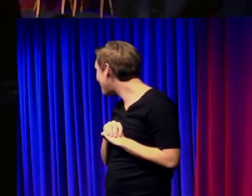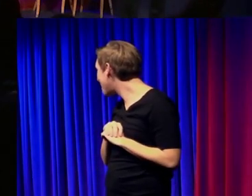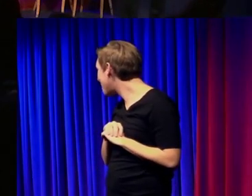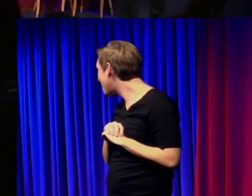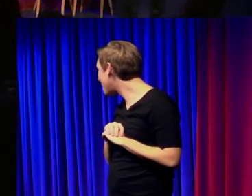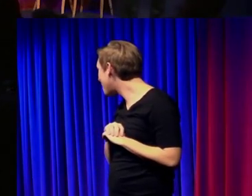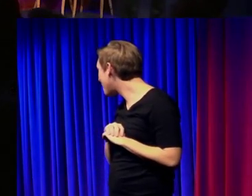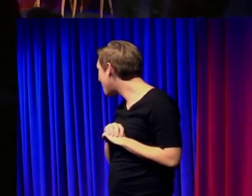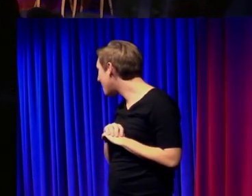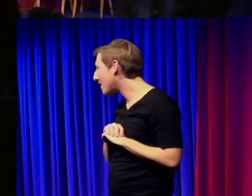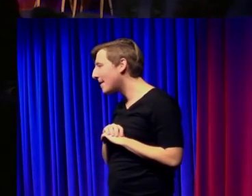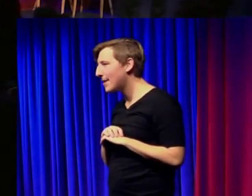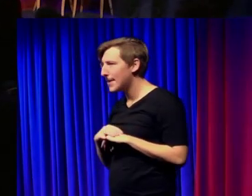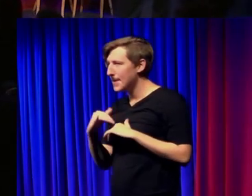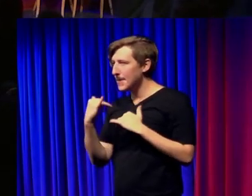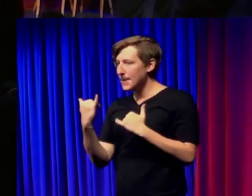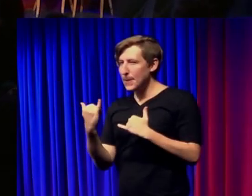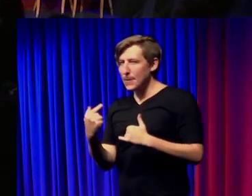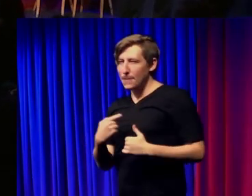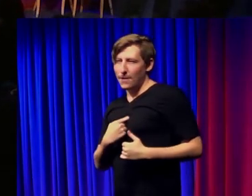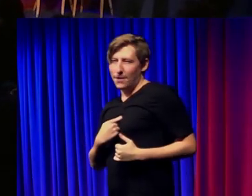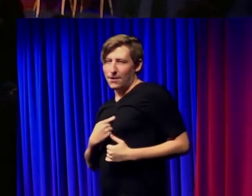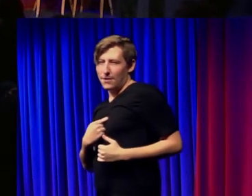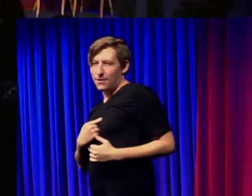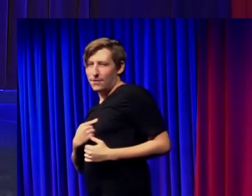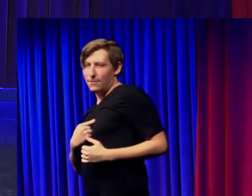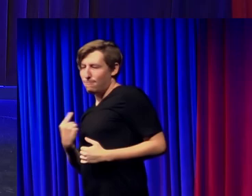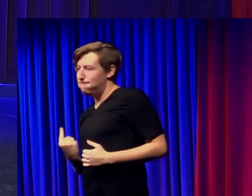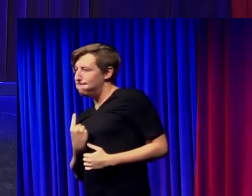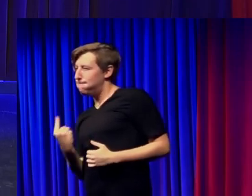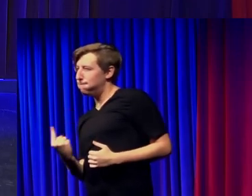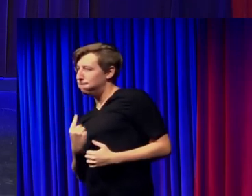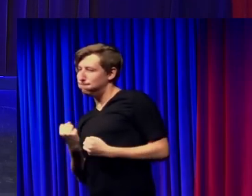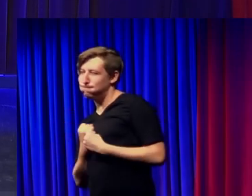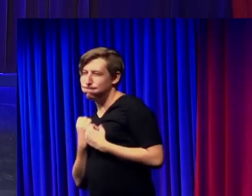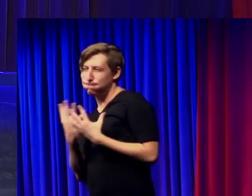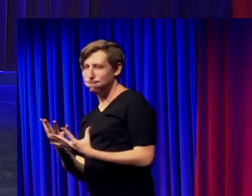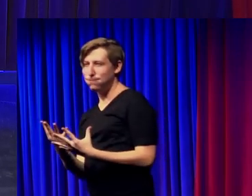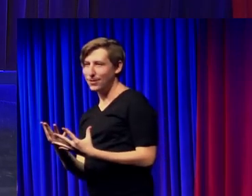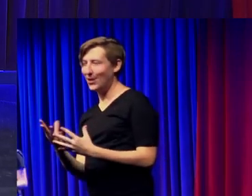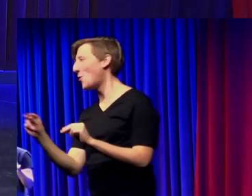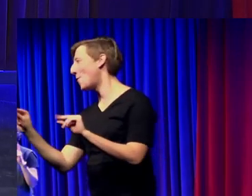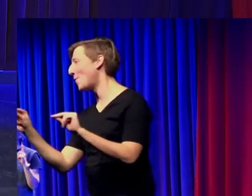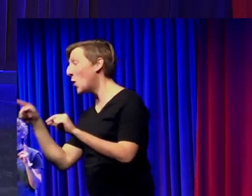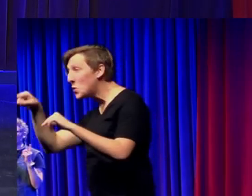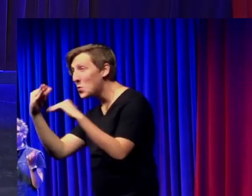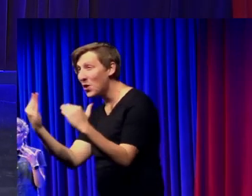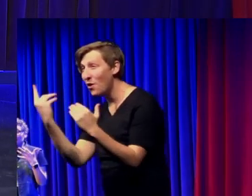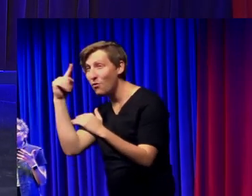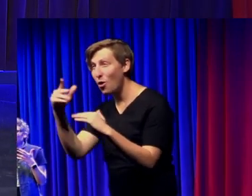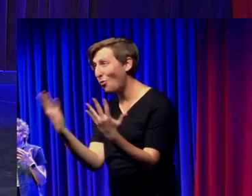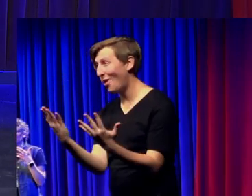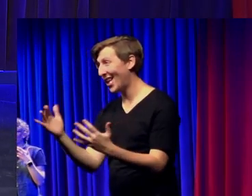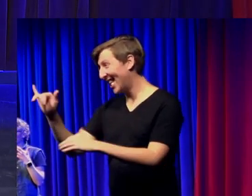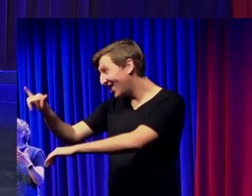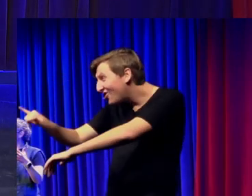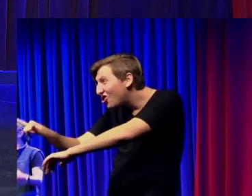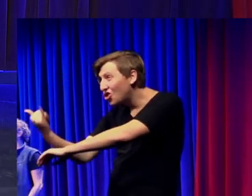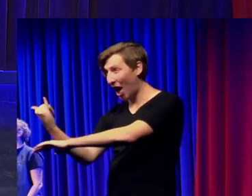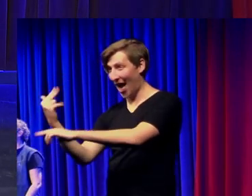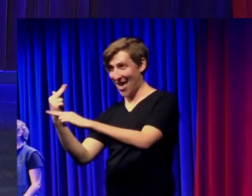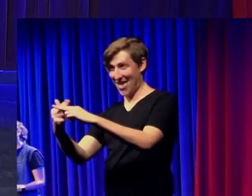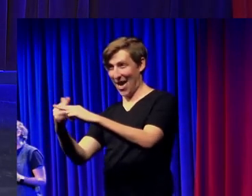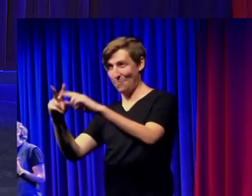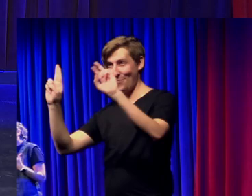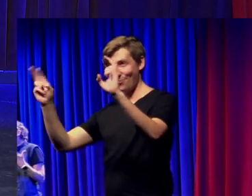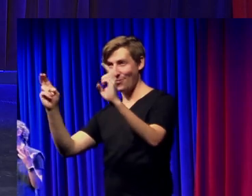This is my slow jam solo set. I'm just kidding. You are here for J Names. Let's hear it for, in my opinion, the best improv